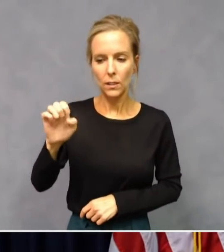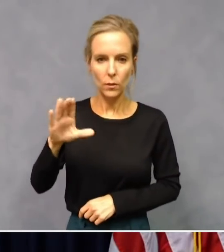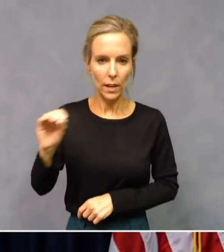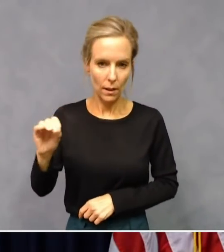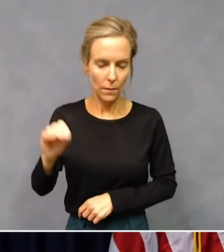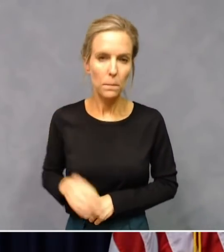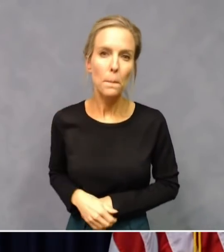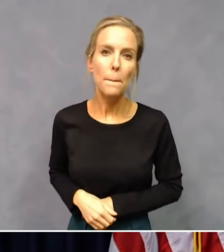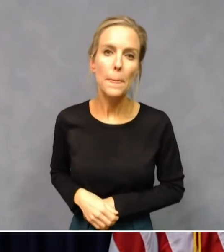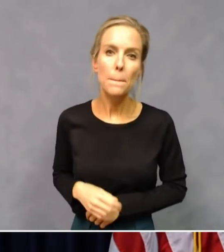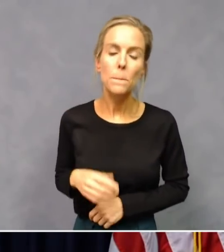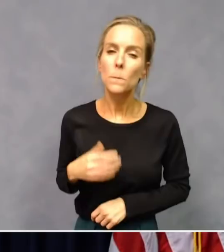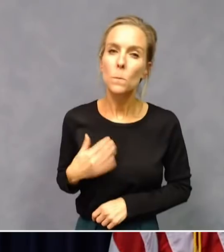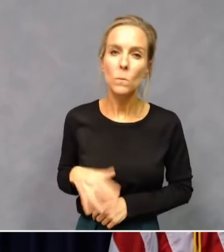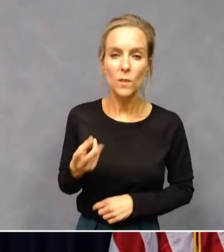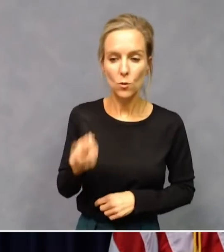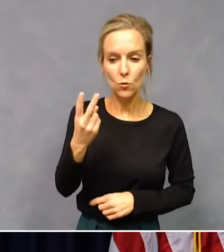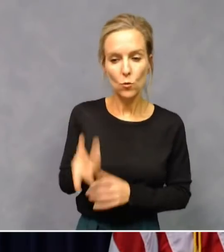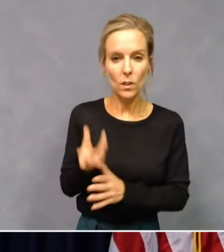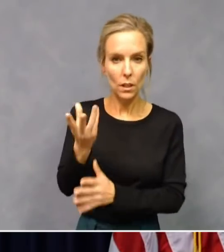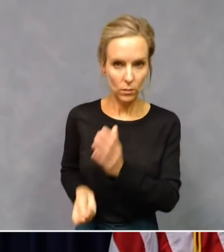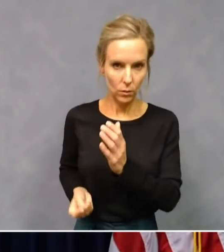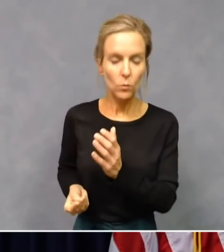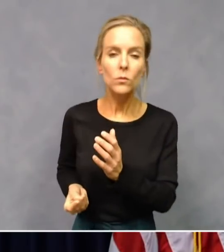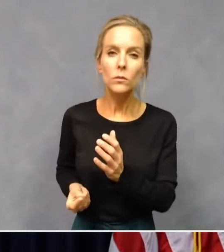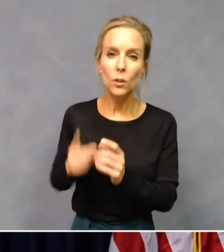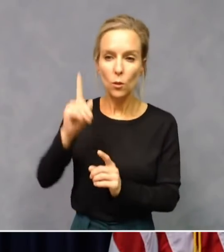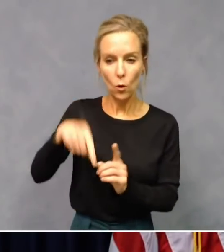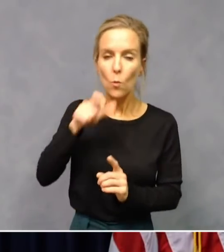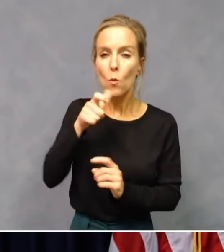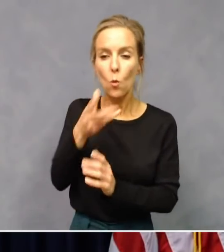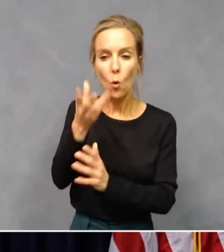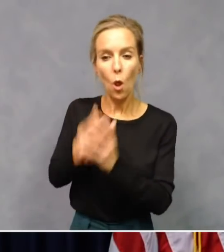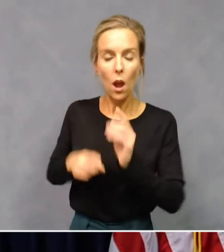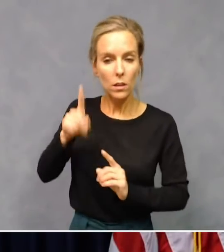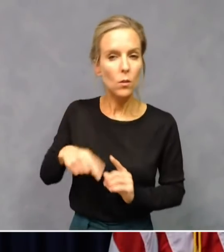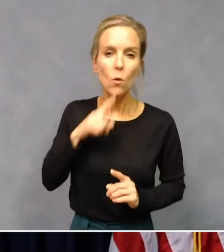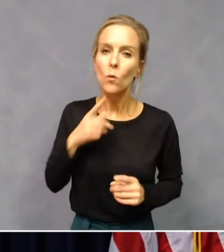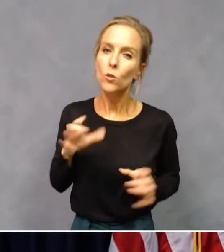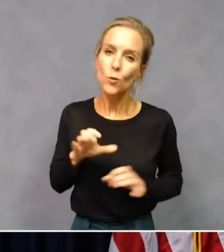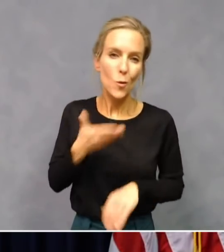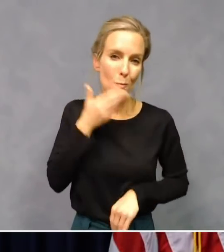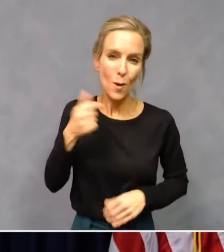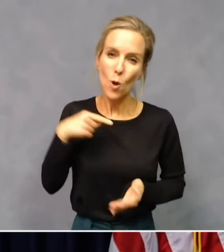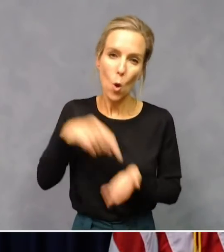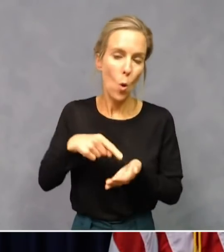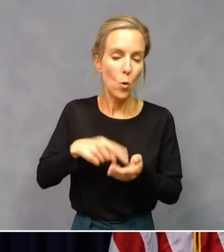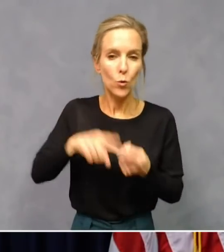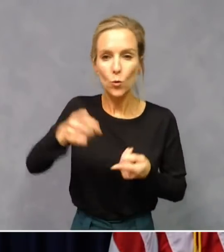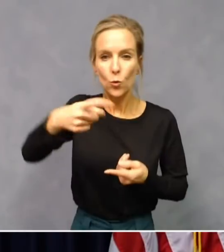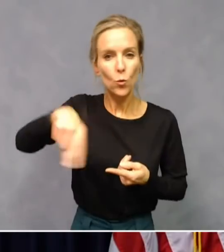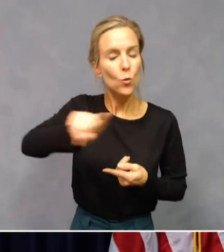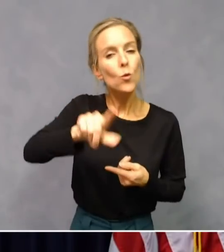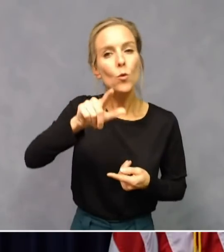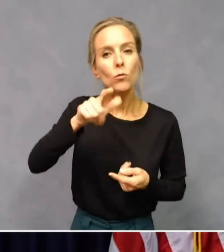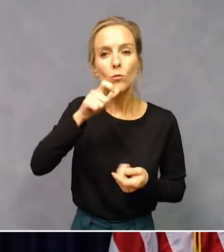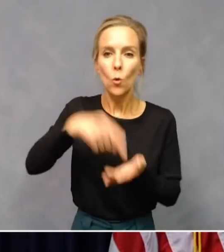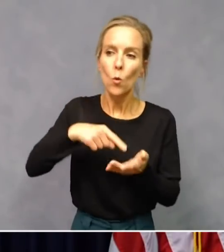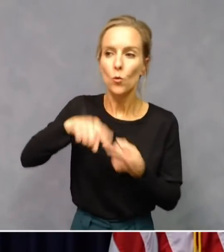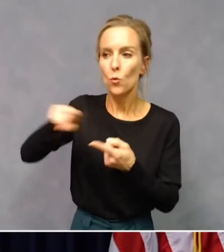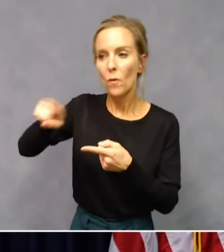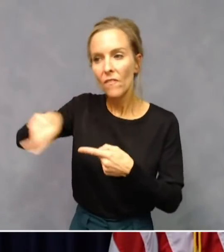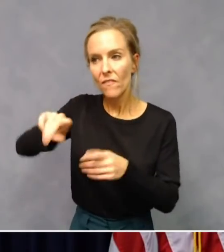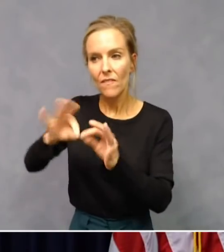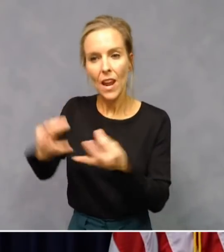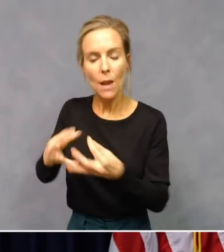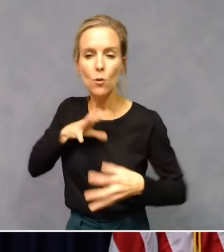those that we have lost, we will do better. We owe it to you, and we owe it to your families. So continue those